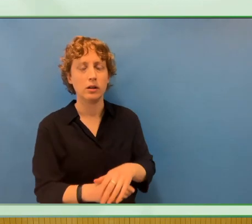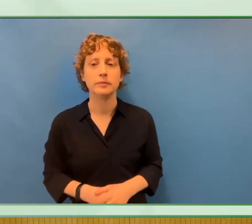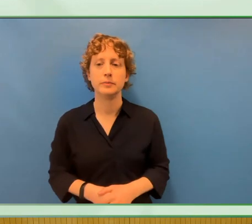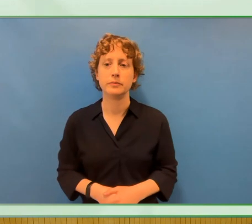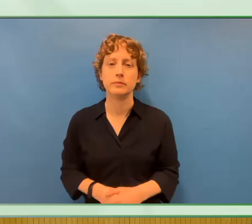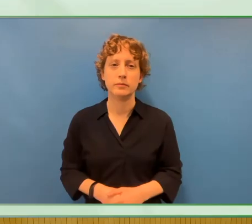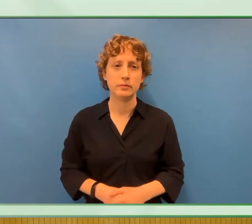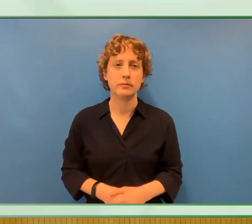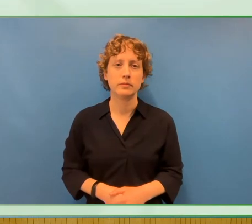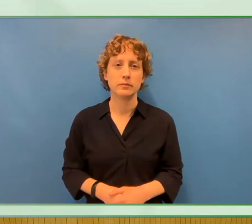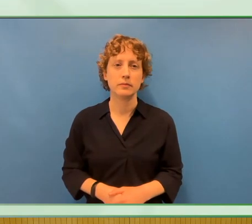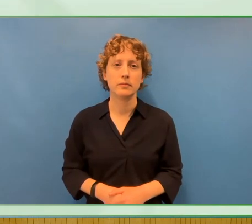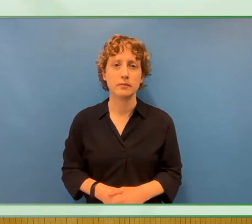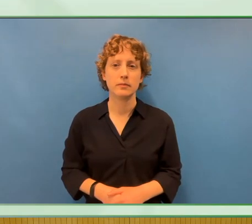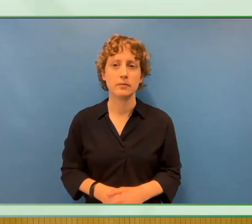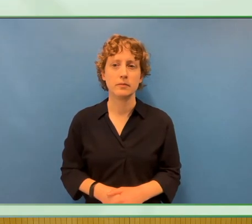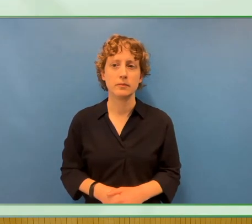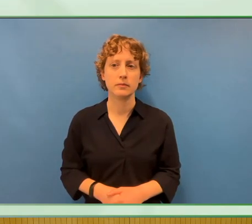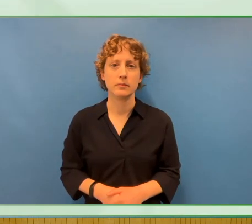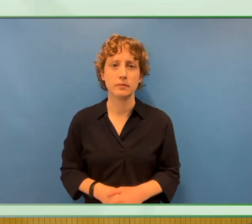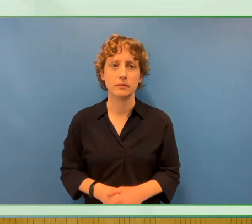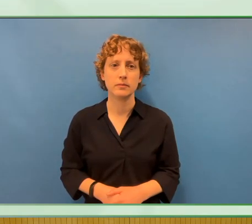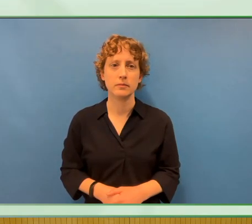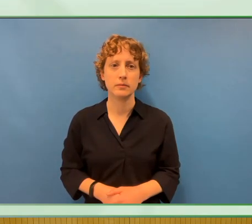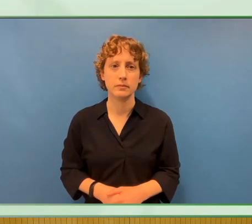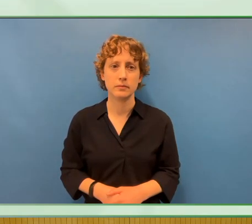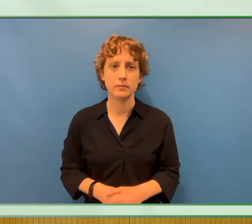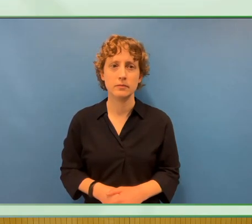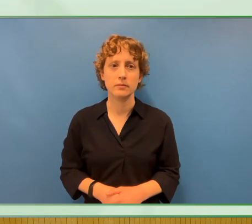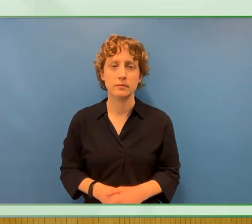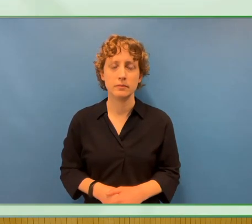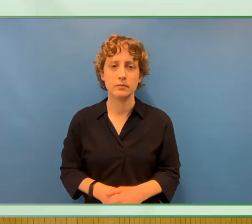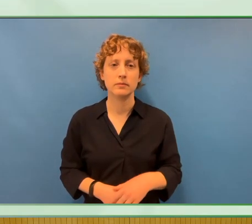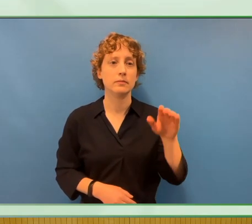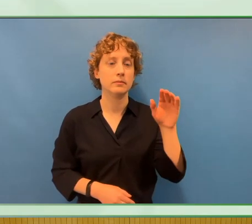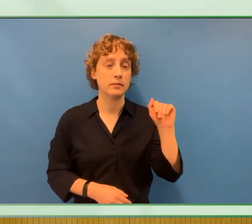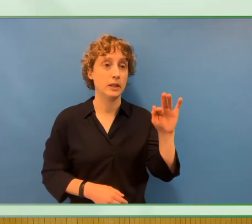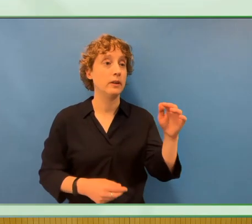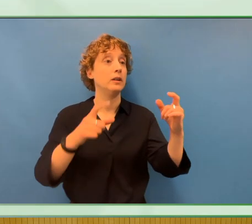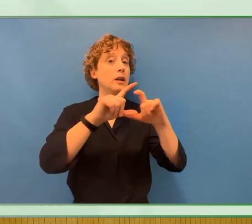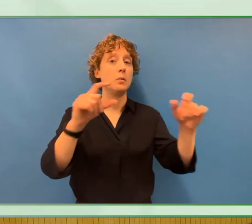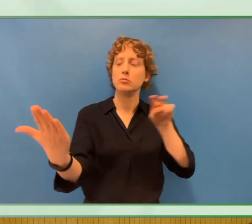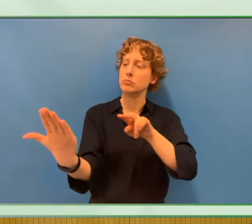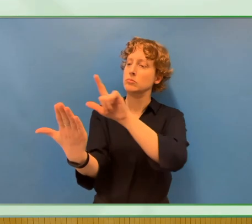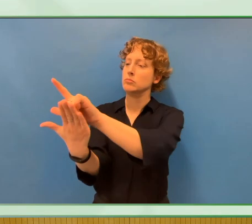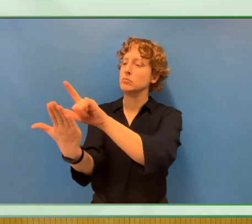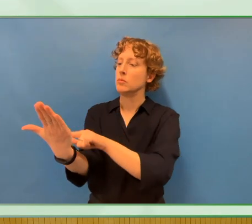by law and a company is putting it in place because of legislation, sure, you can have an accommodation, but how does it feel to sit at your desk with that accommodation?